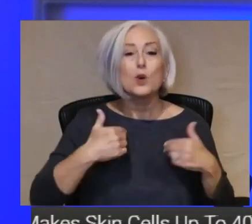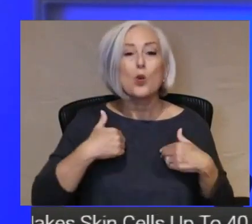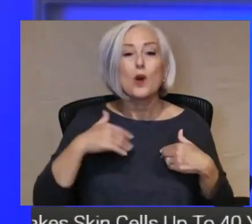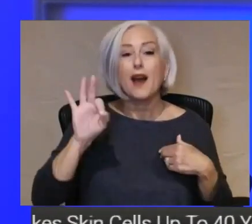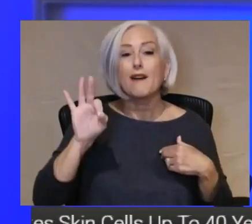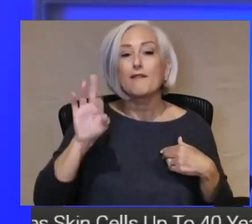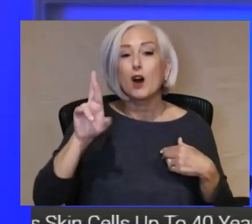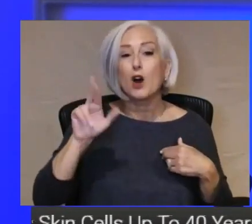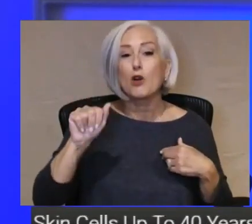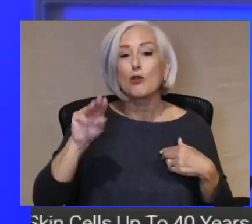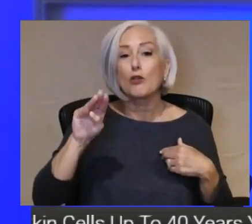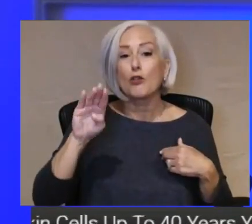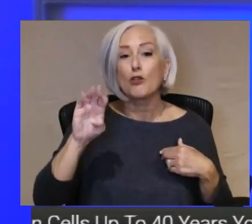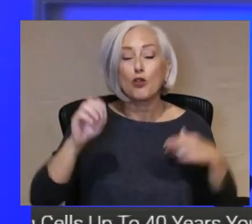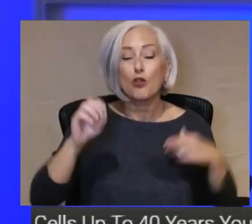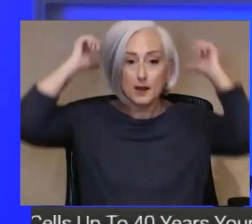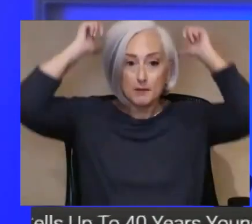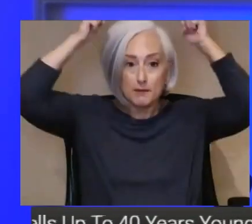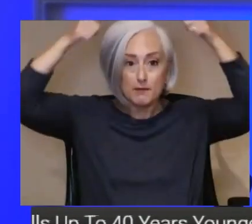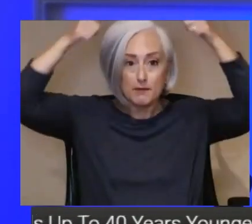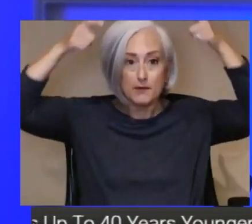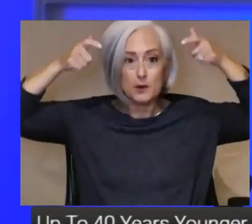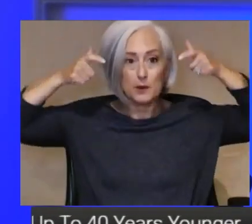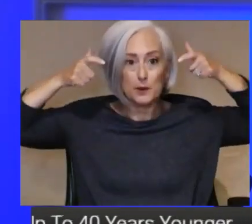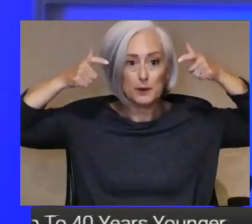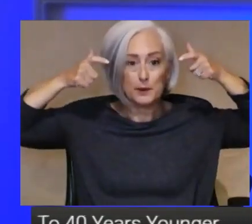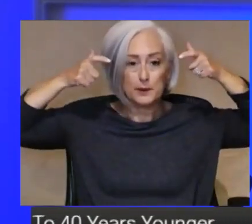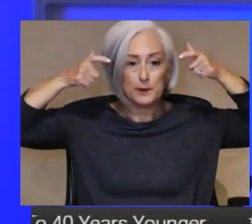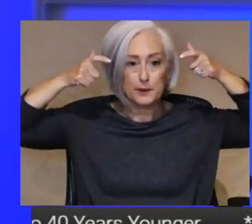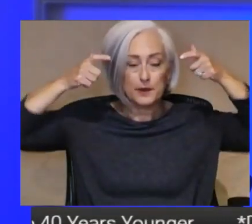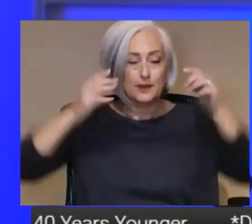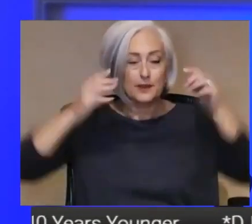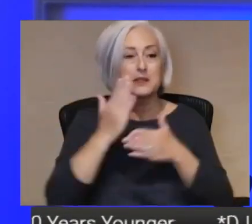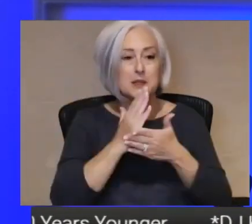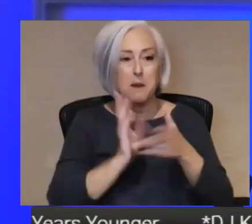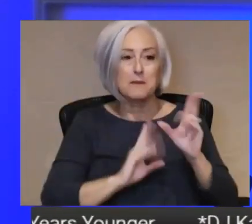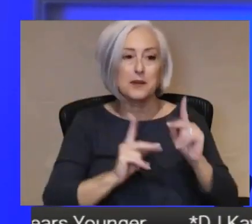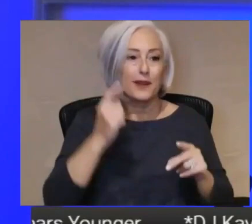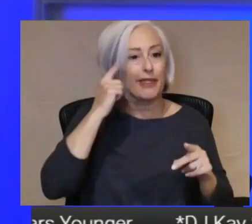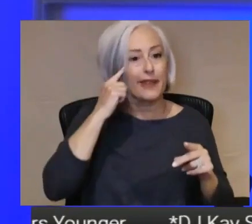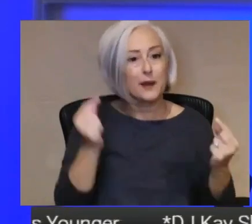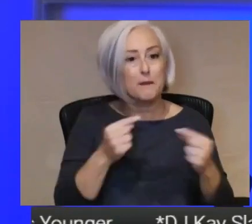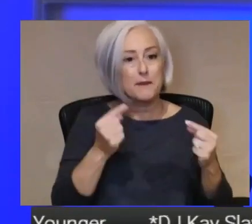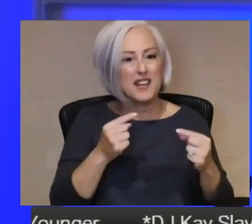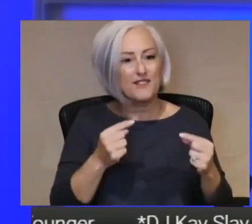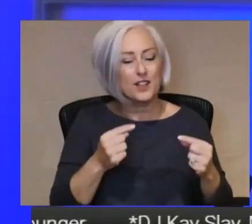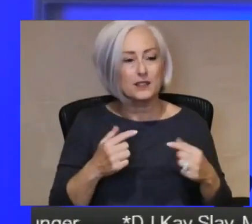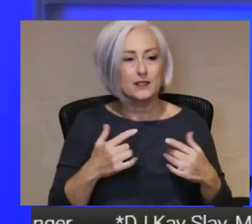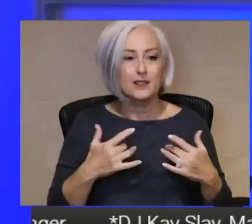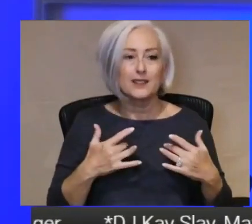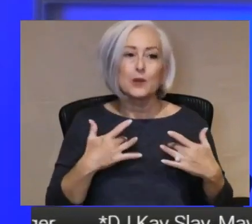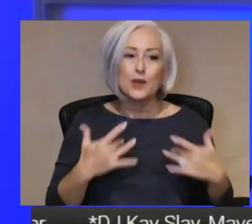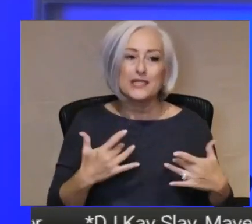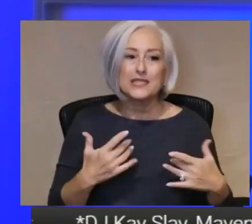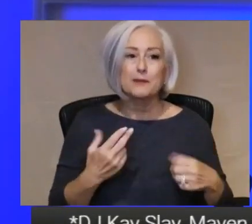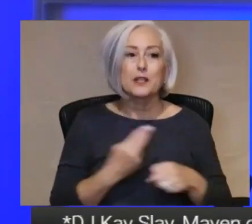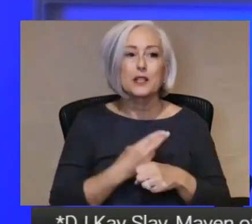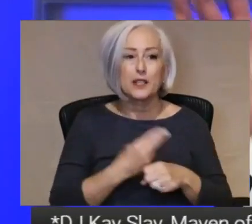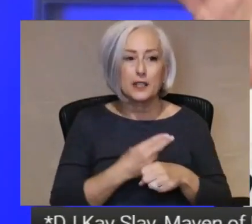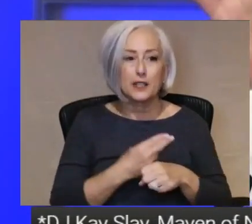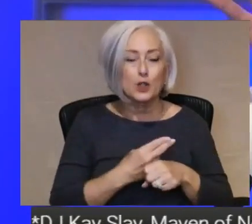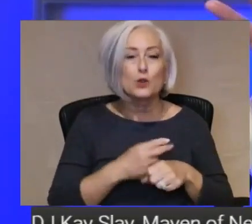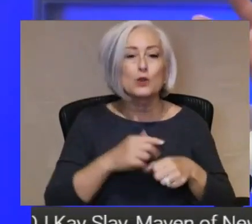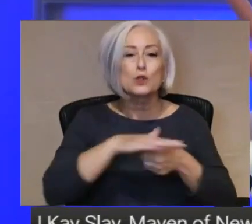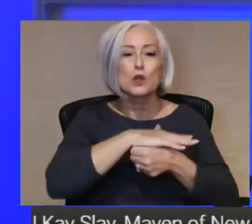people find that painful. We use local anesthetic to numb the scalp. And then when we're actually providing